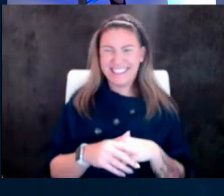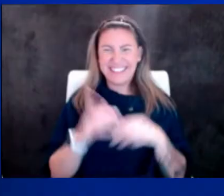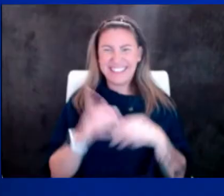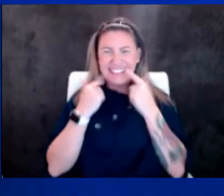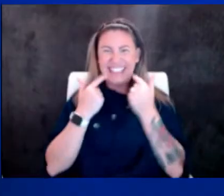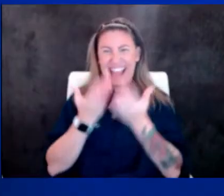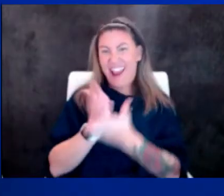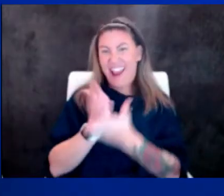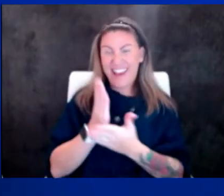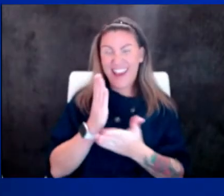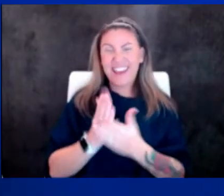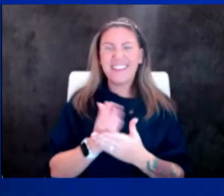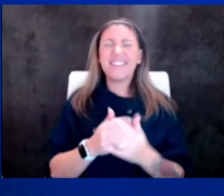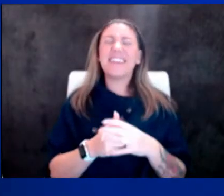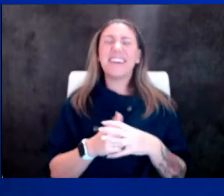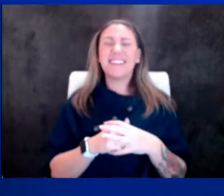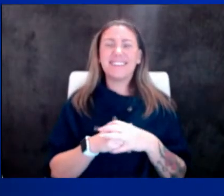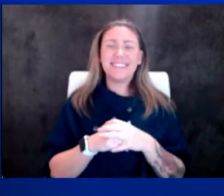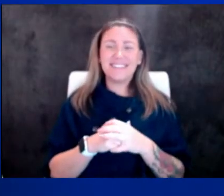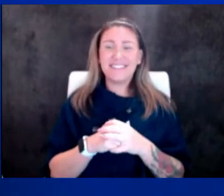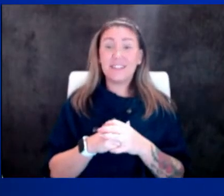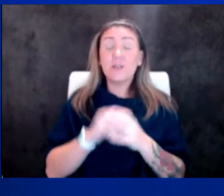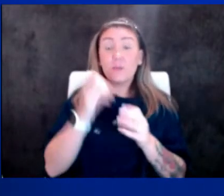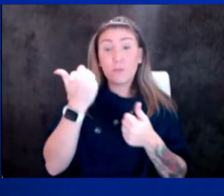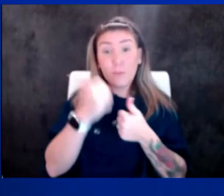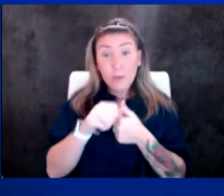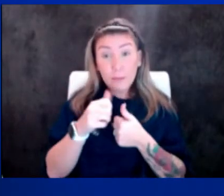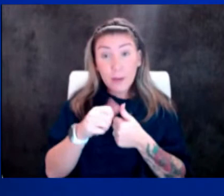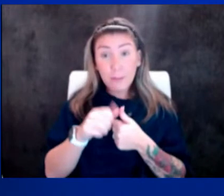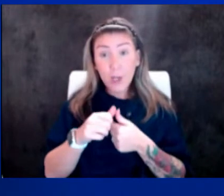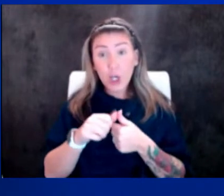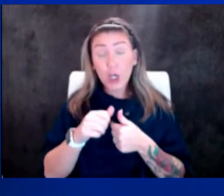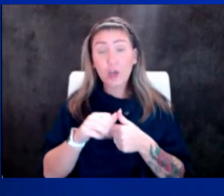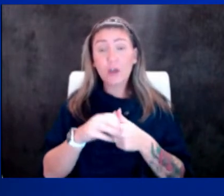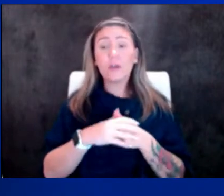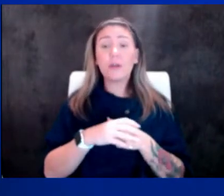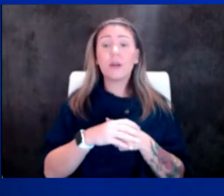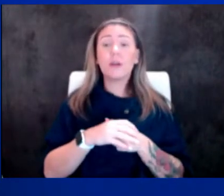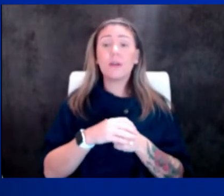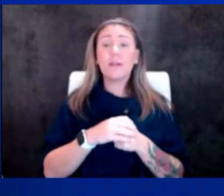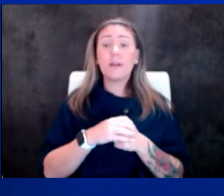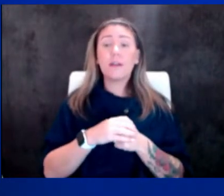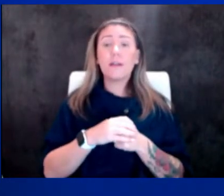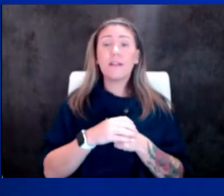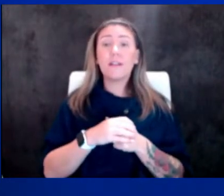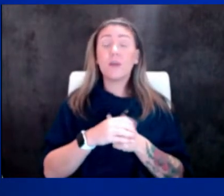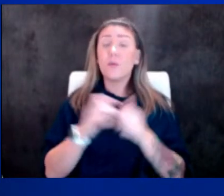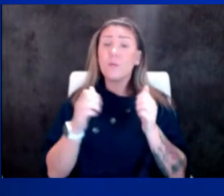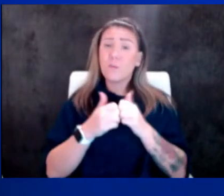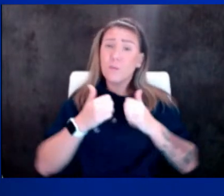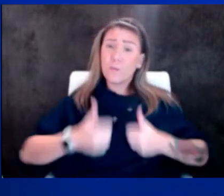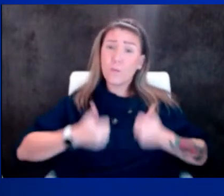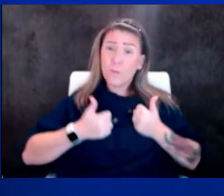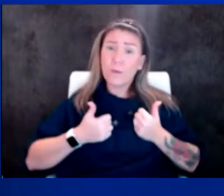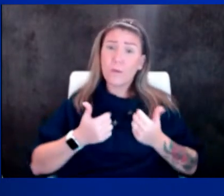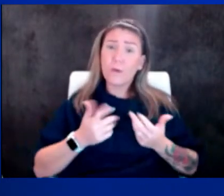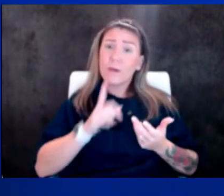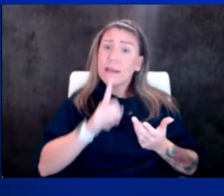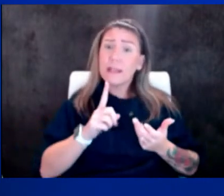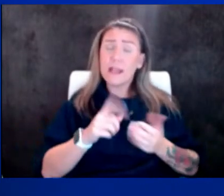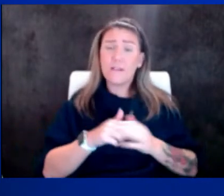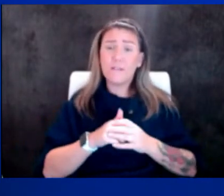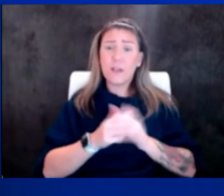Well, listen, just remember that in the court of reality, COVID is